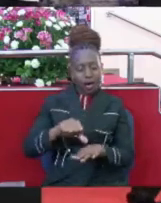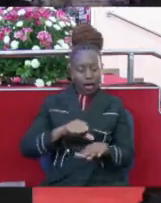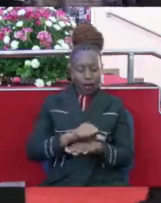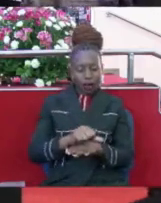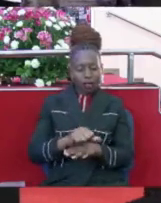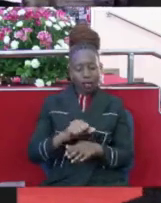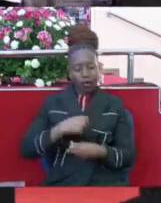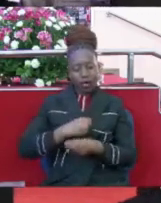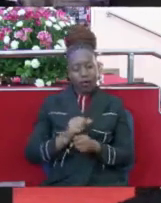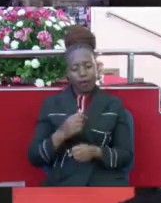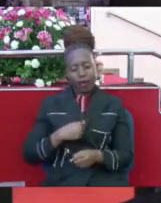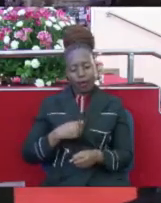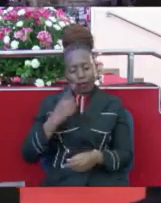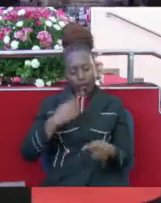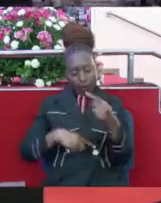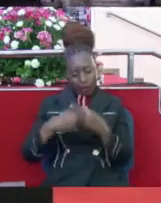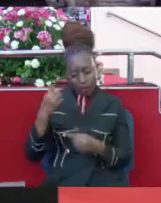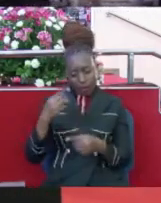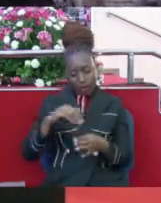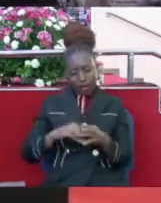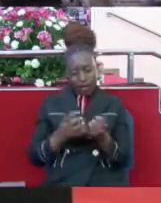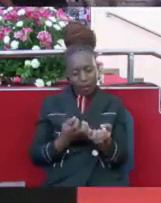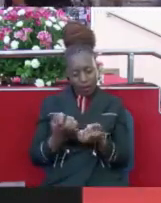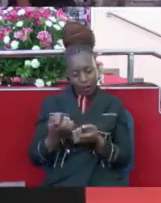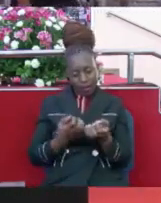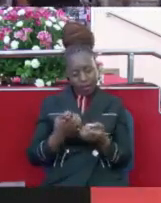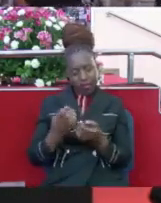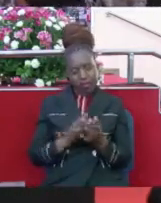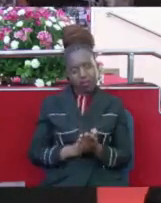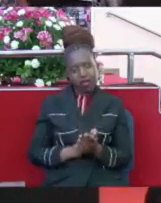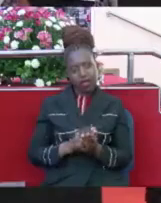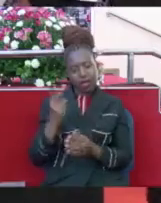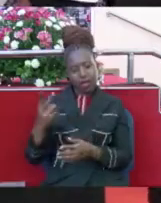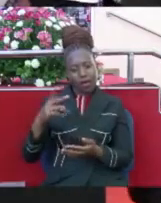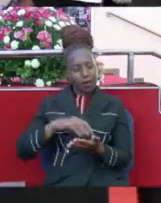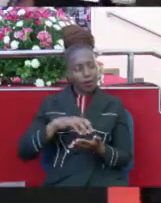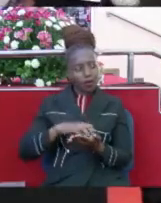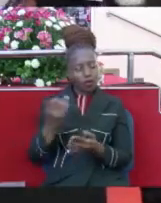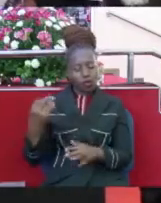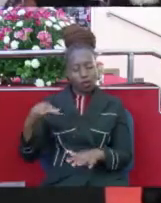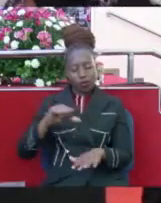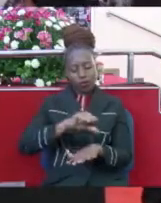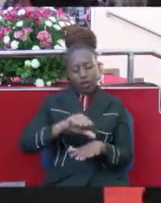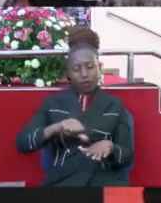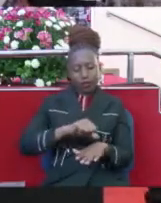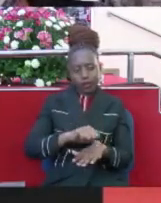place. Double portion of the anointing. Double portion of the